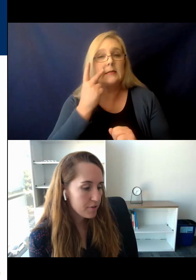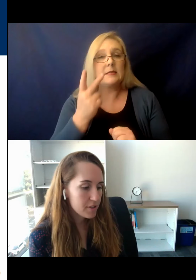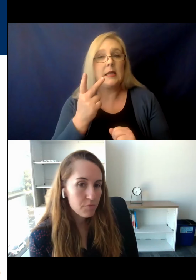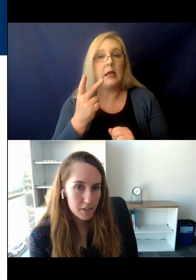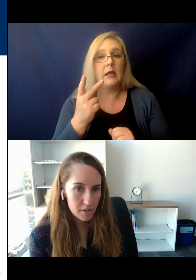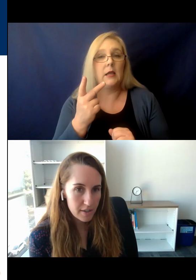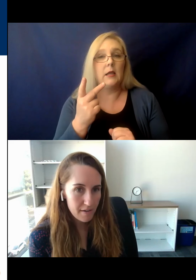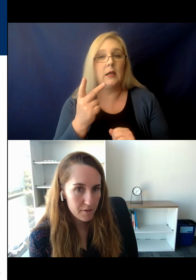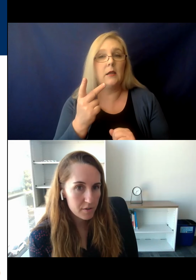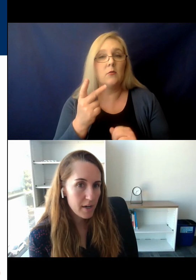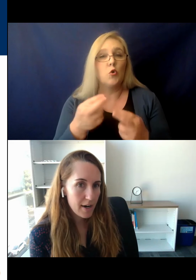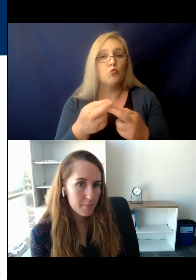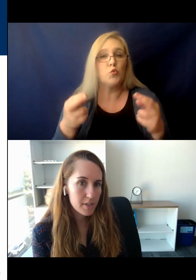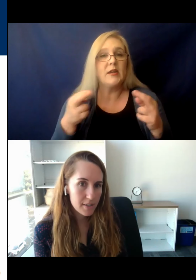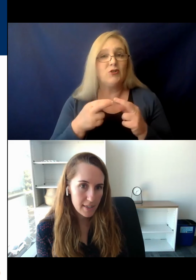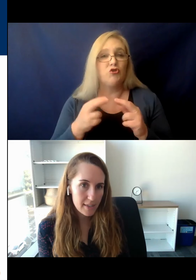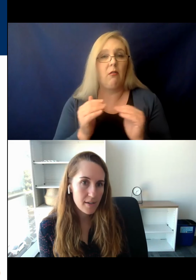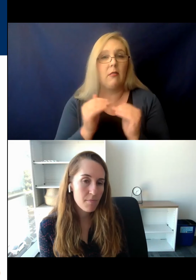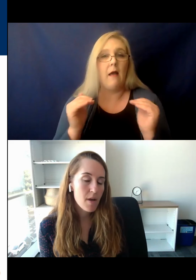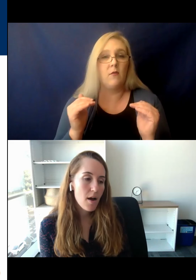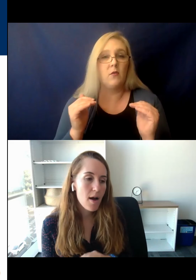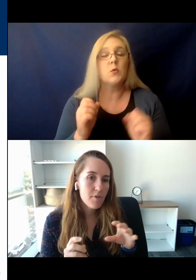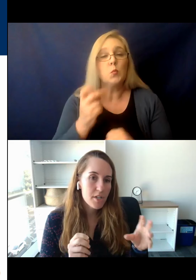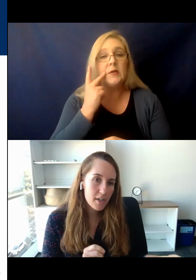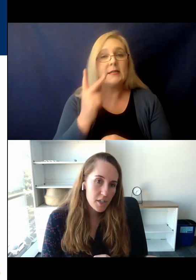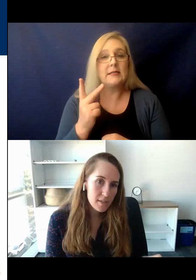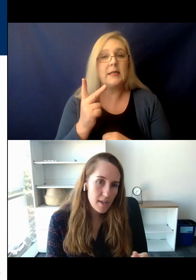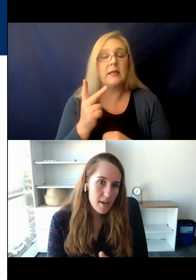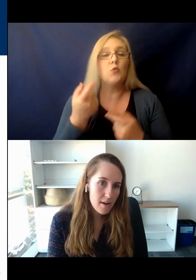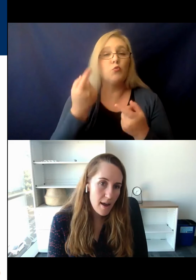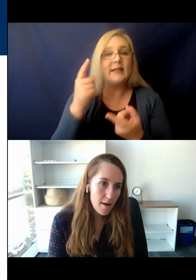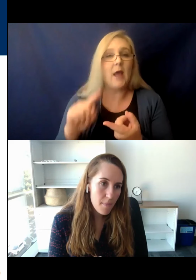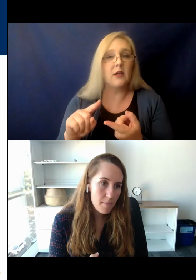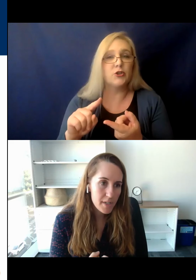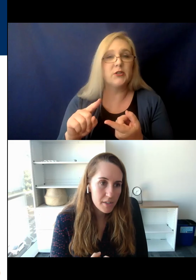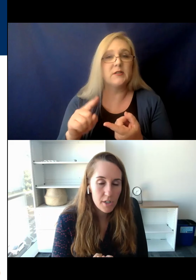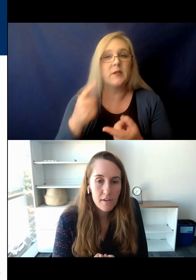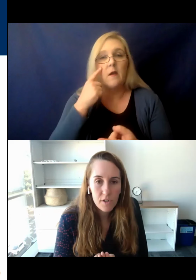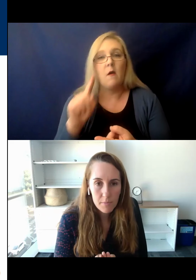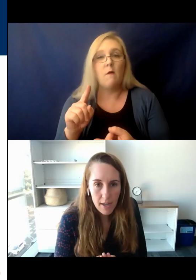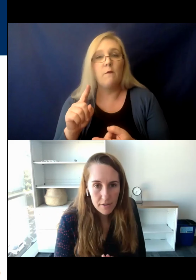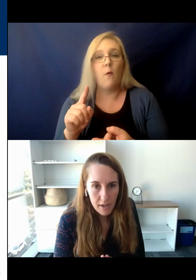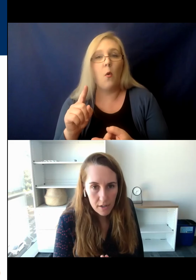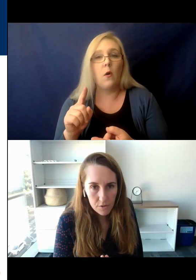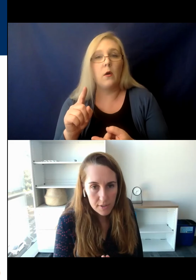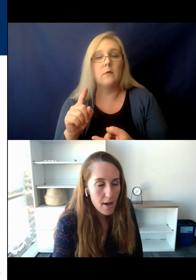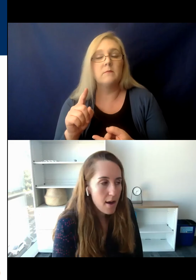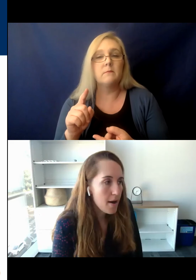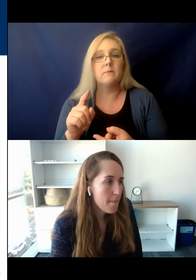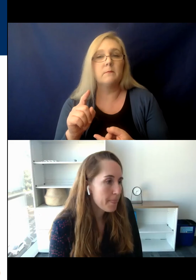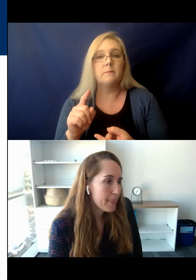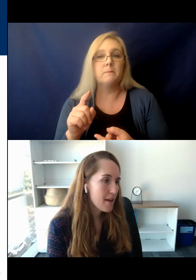at some regional levels, we are able to see some reductions in potentially avoidable healthcare